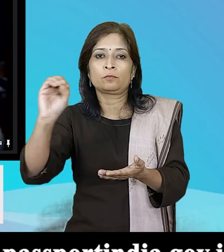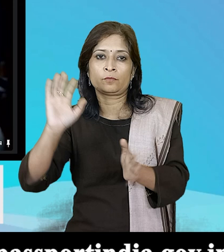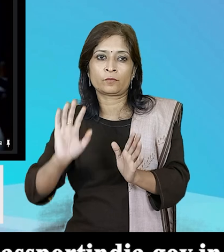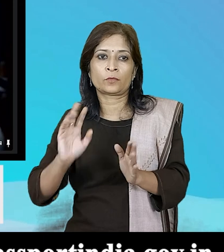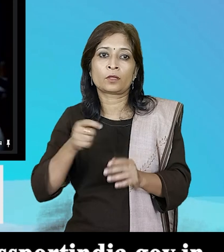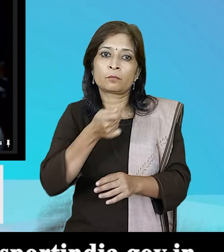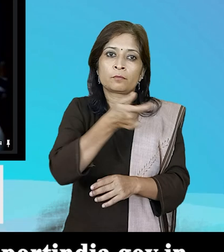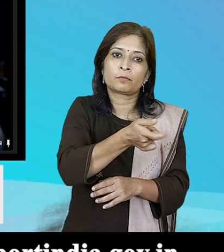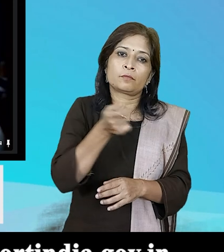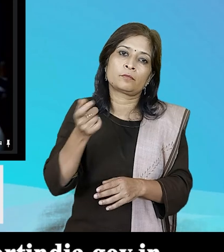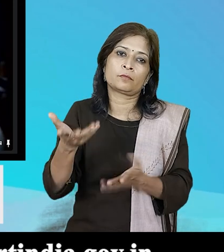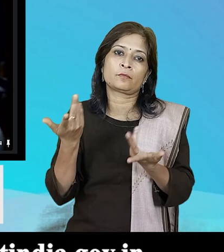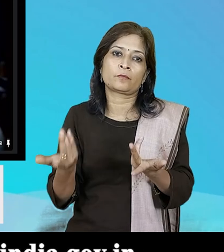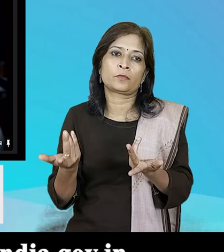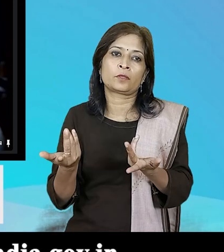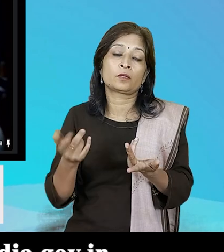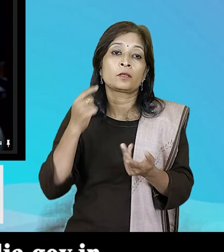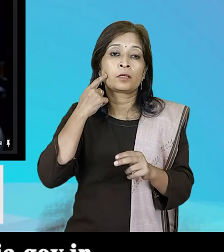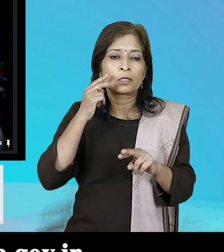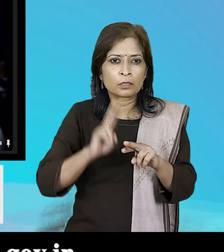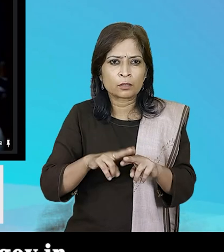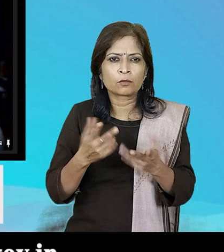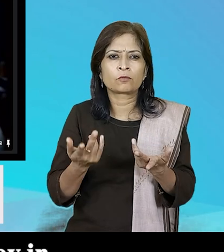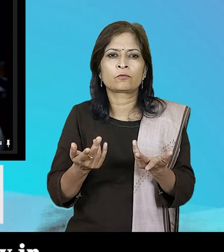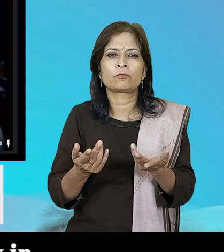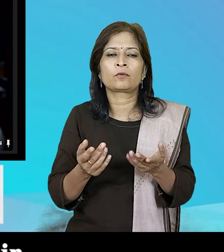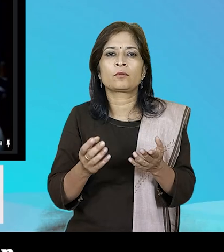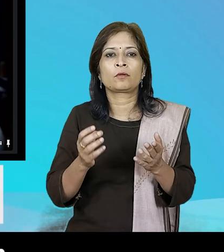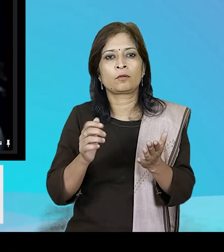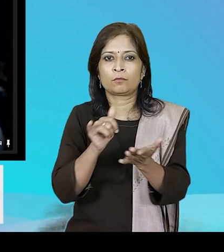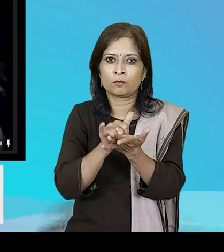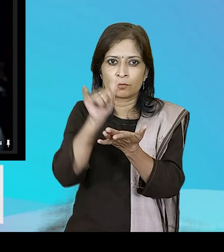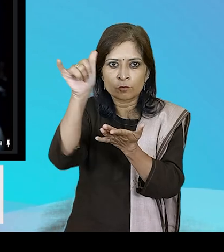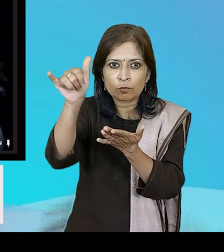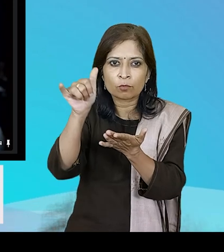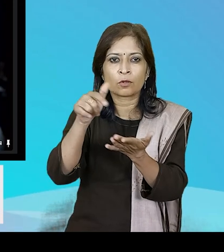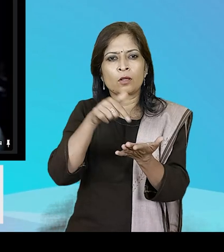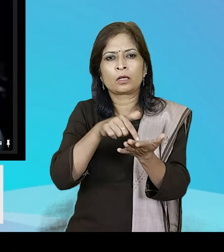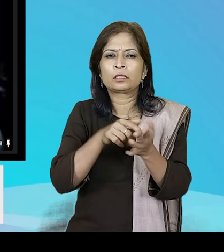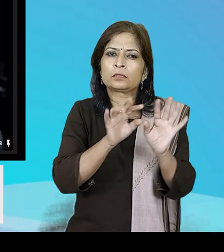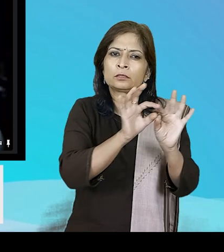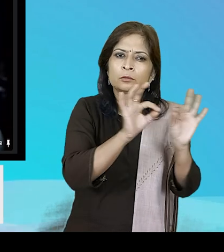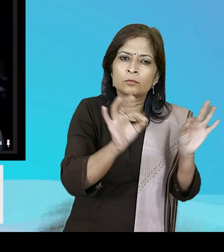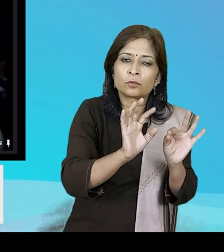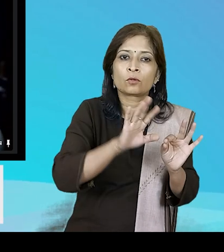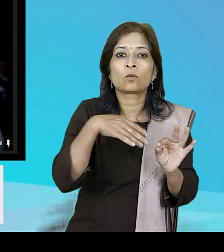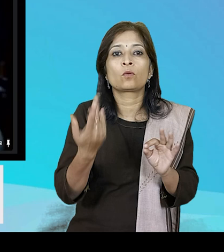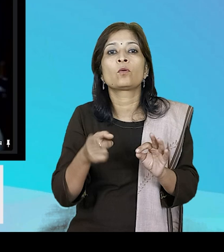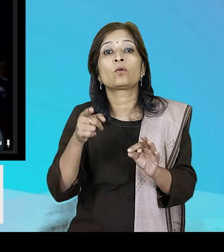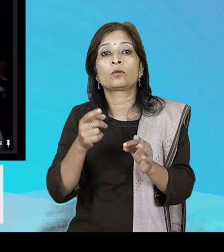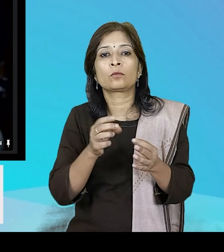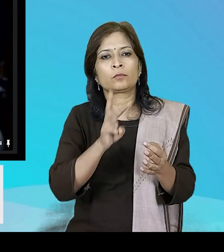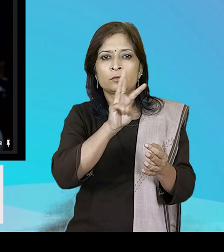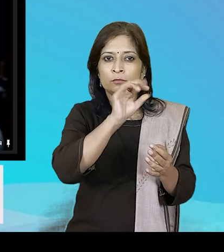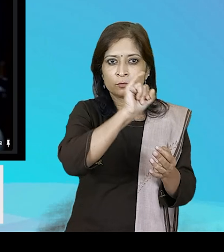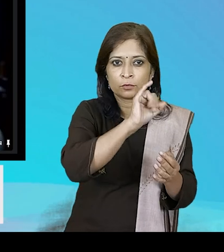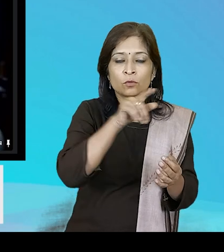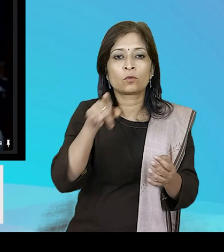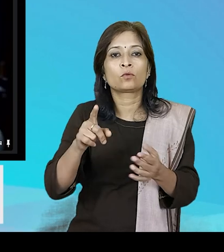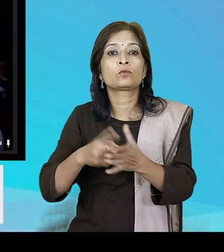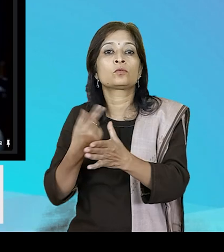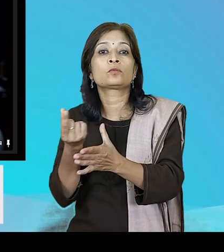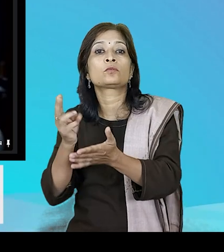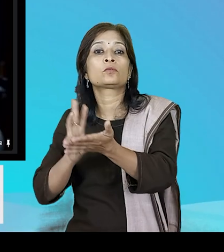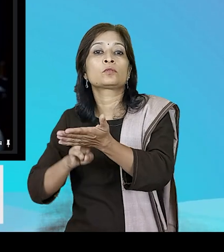pages. So, your Okay. fee will depend on whether you're taking a normal booklet or a jumbo booklet. We call Jumbo.